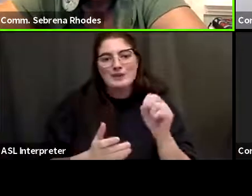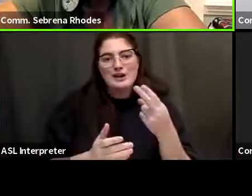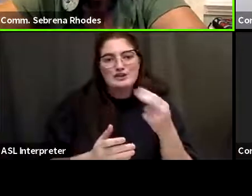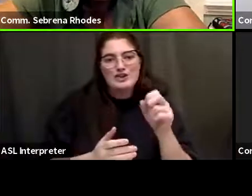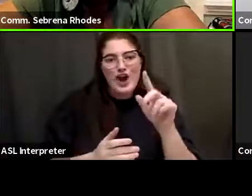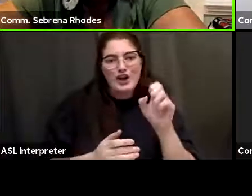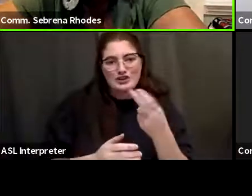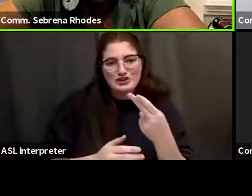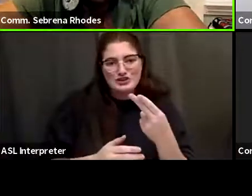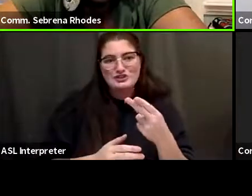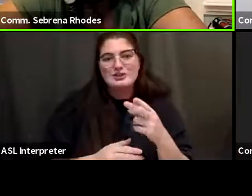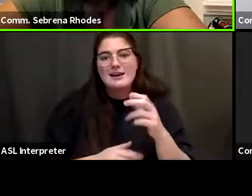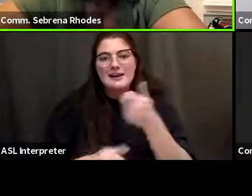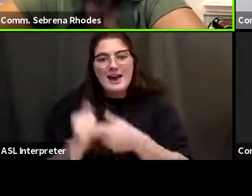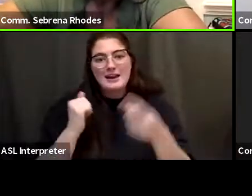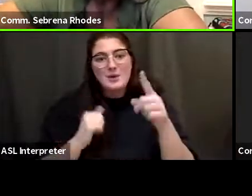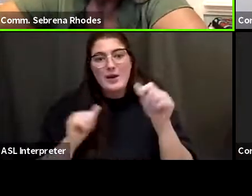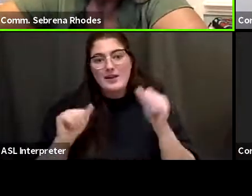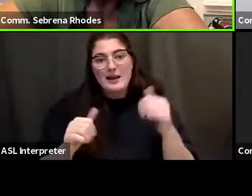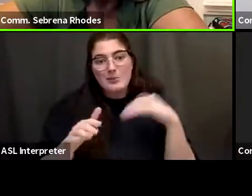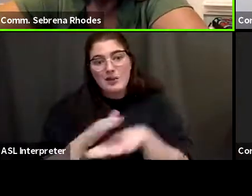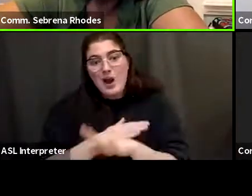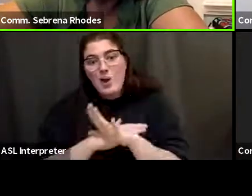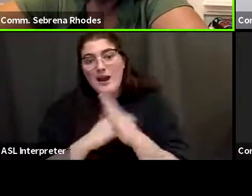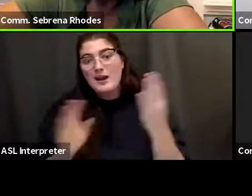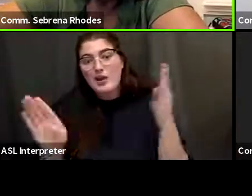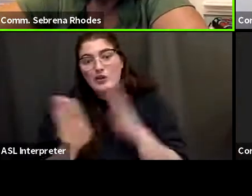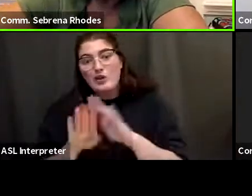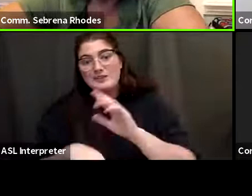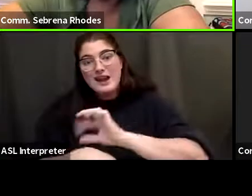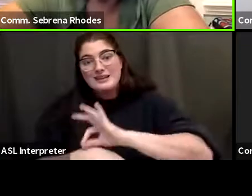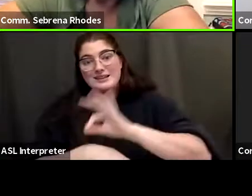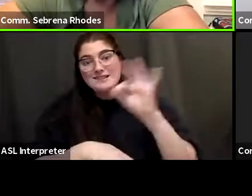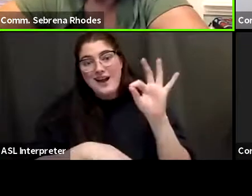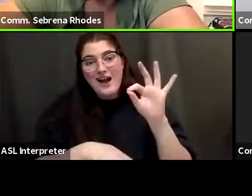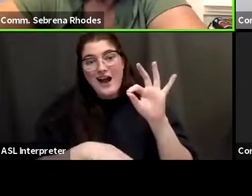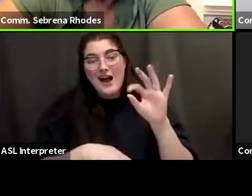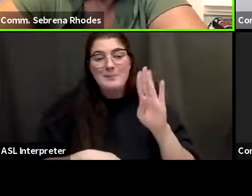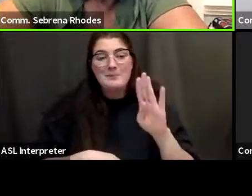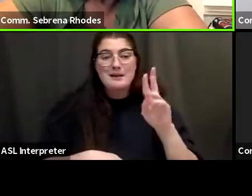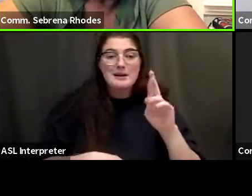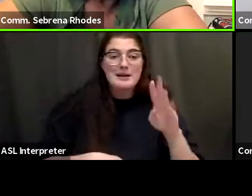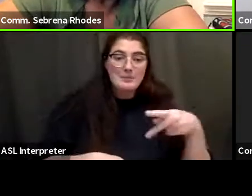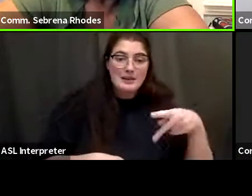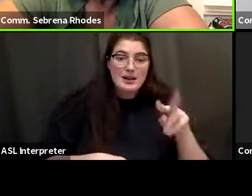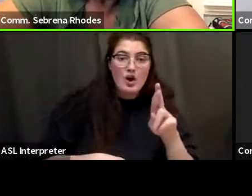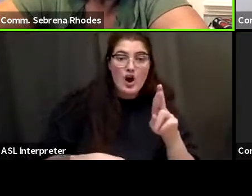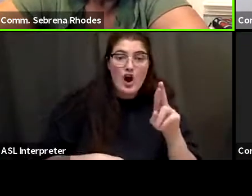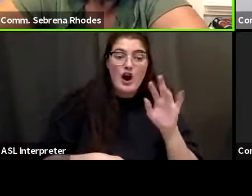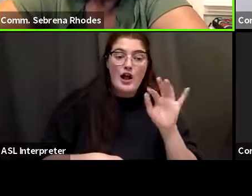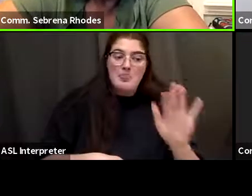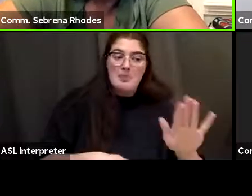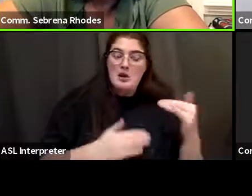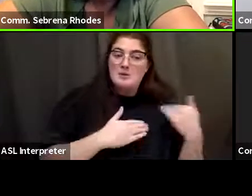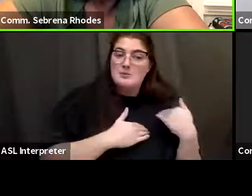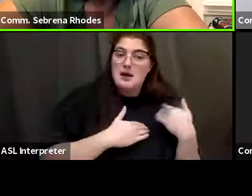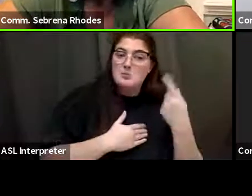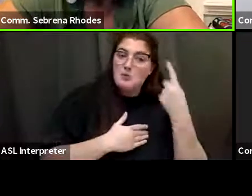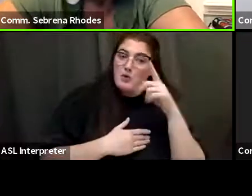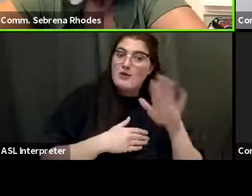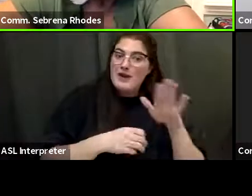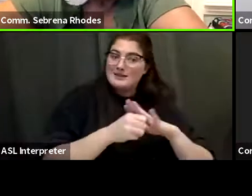is able to come in there. It closes at 9. DPR is responsible for that